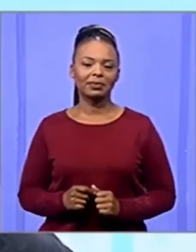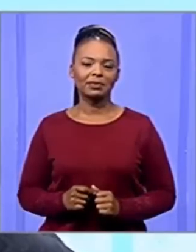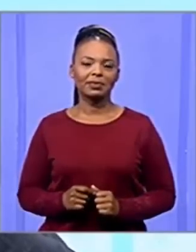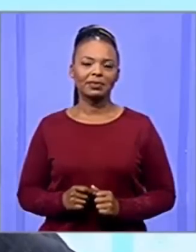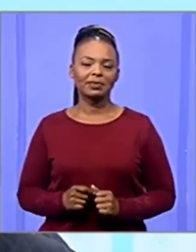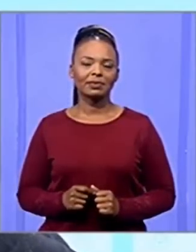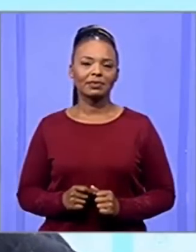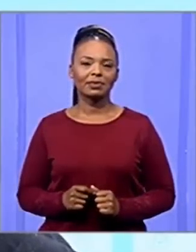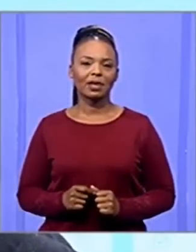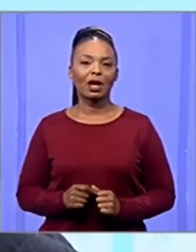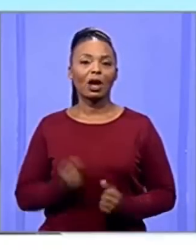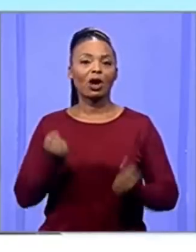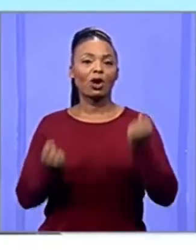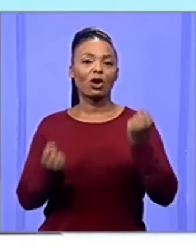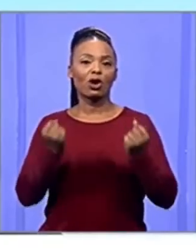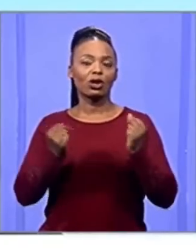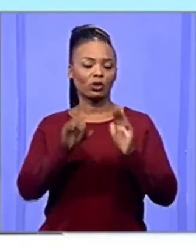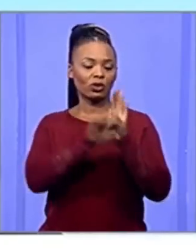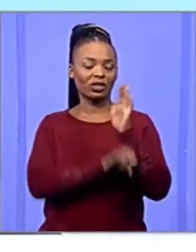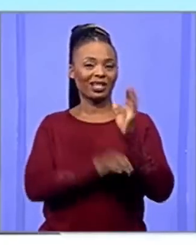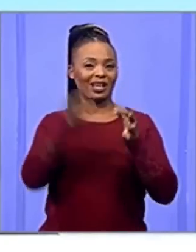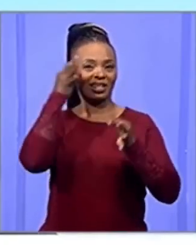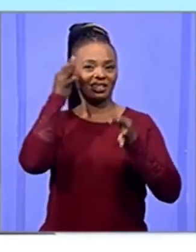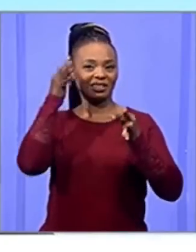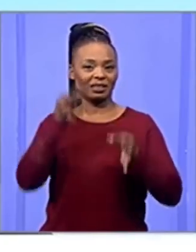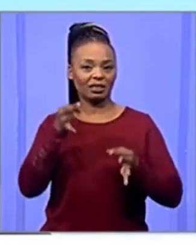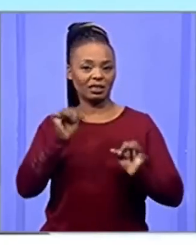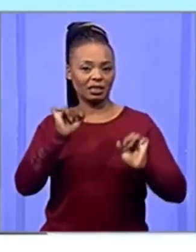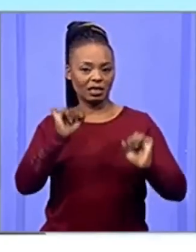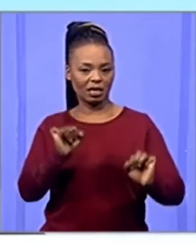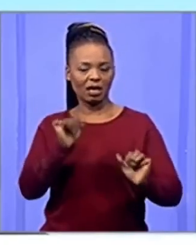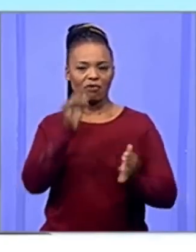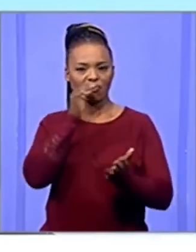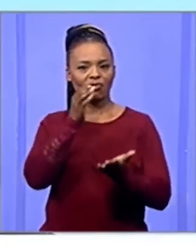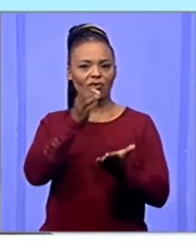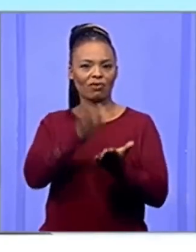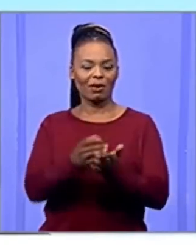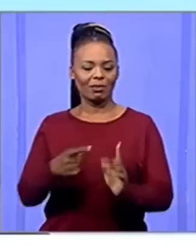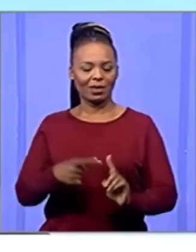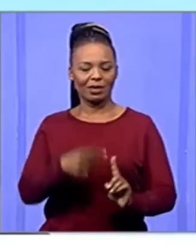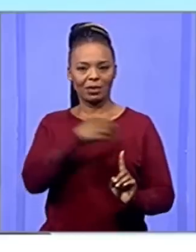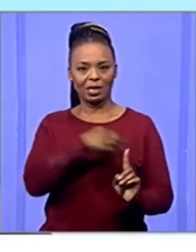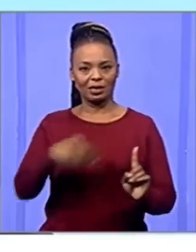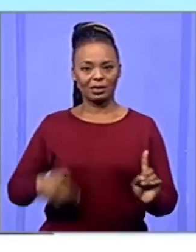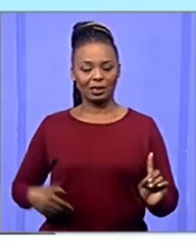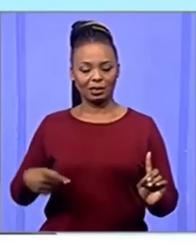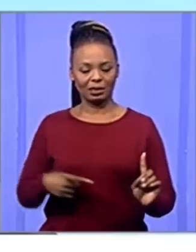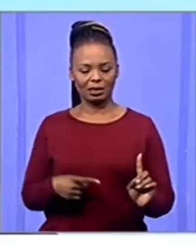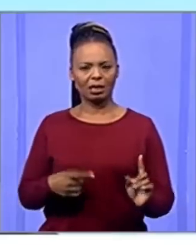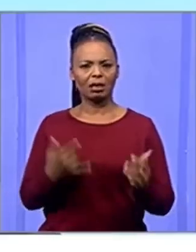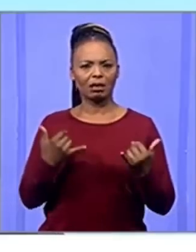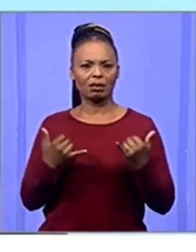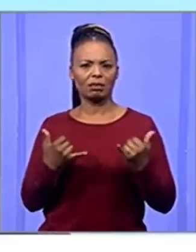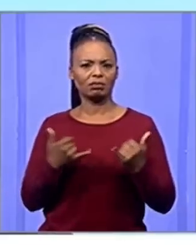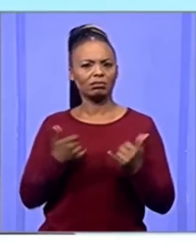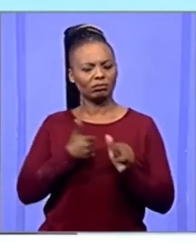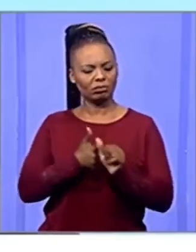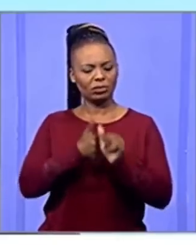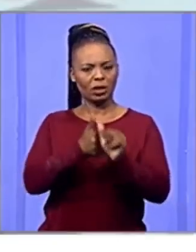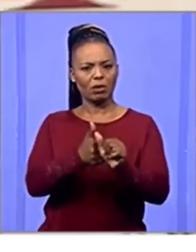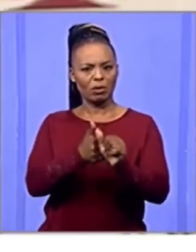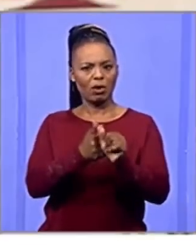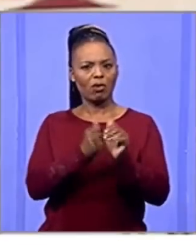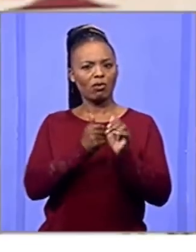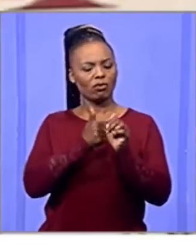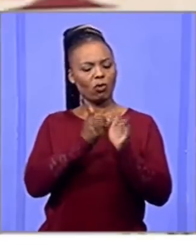The Constitutional Court judgment affirms the fact that the President acted within the rule of